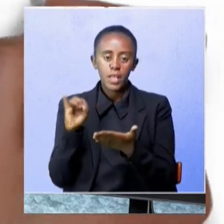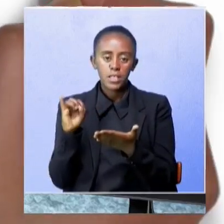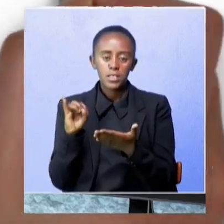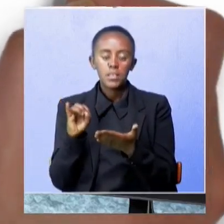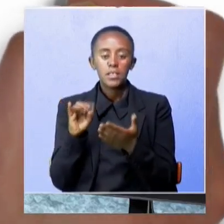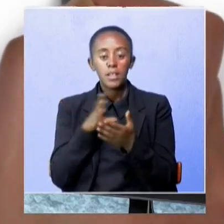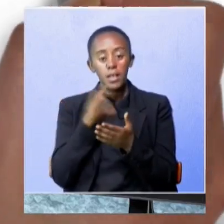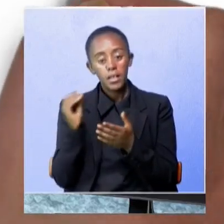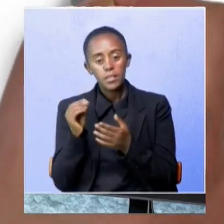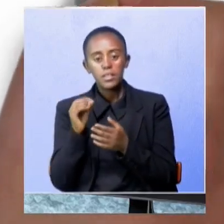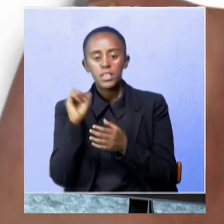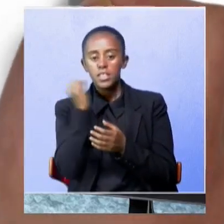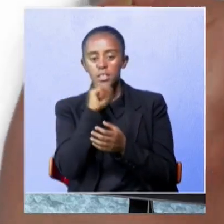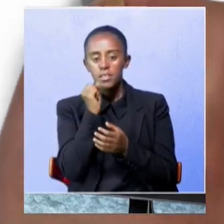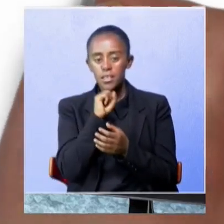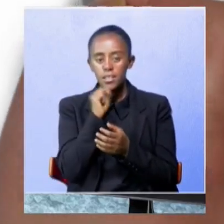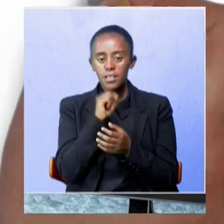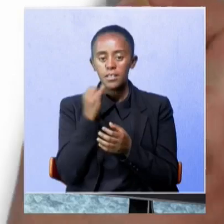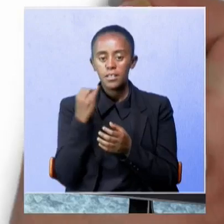and singing.